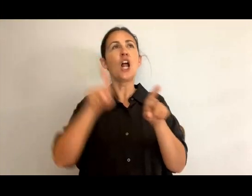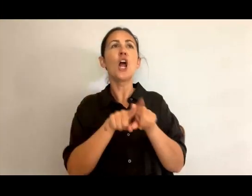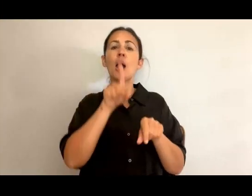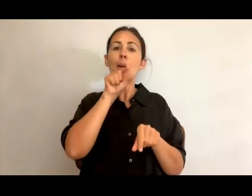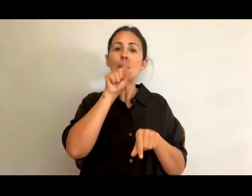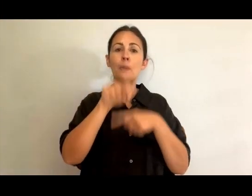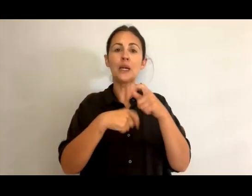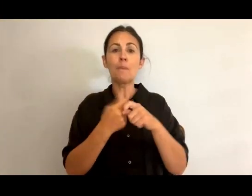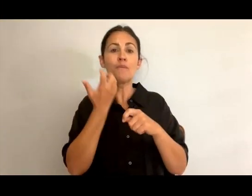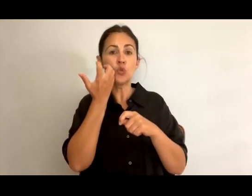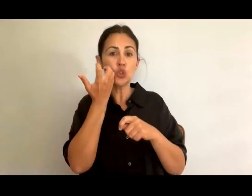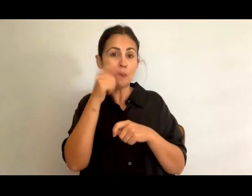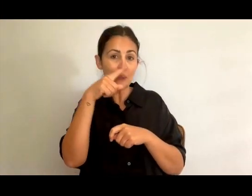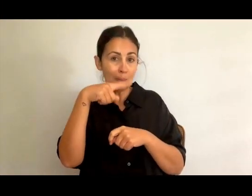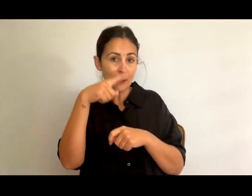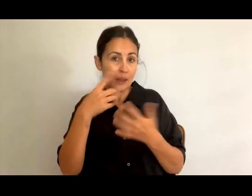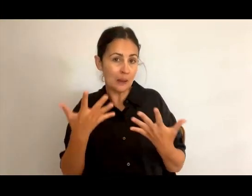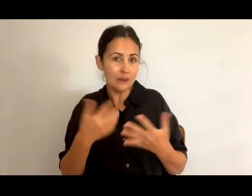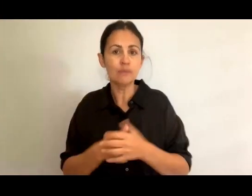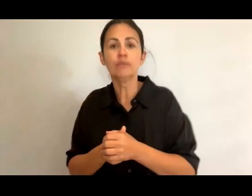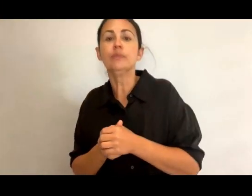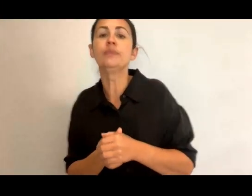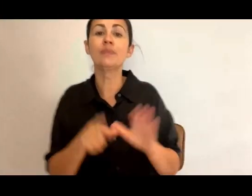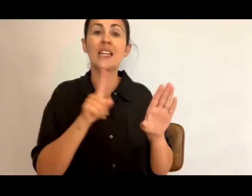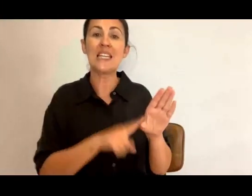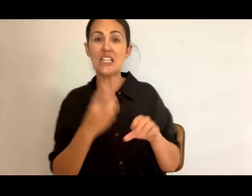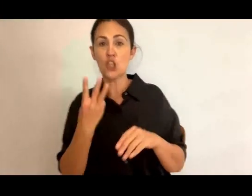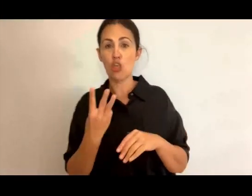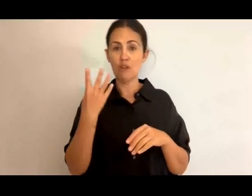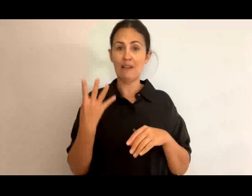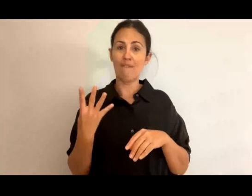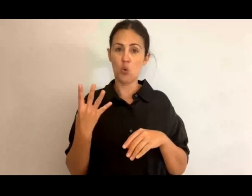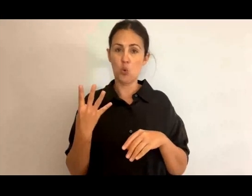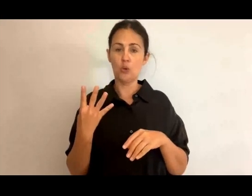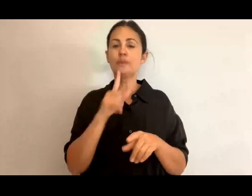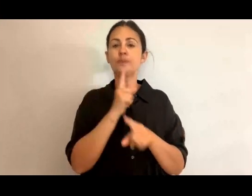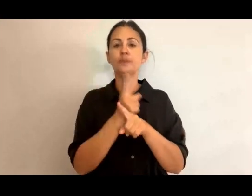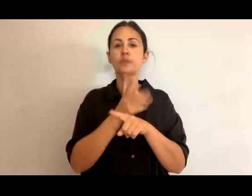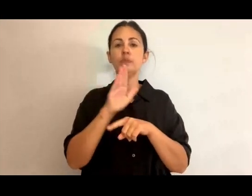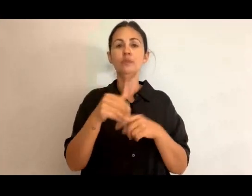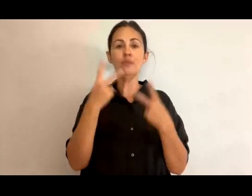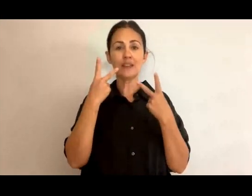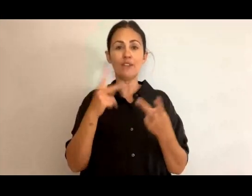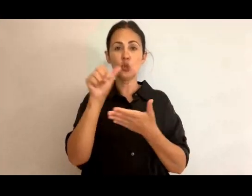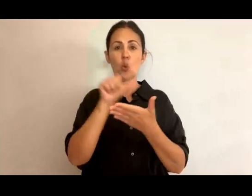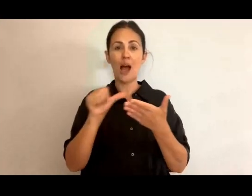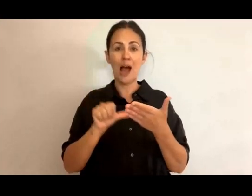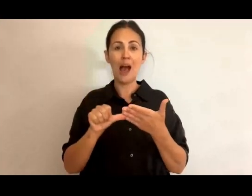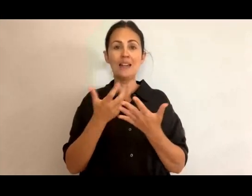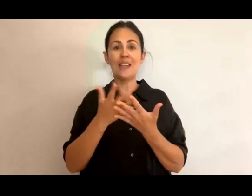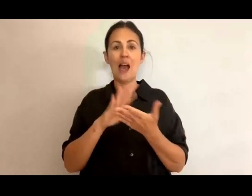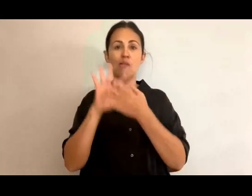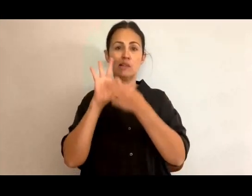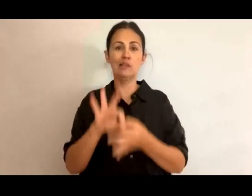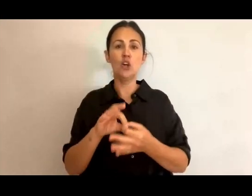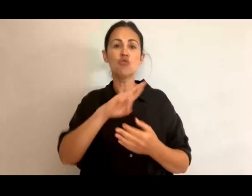In 3.4, we're looking at how the visual arts communicate connection to and responsibility for country. And on the Australian Centre of